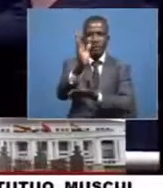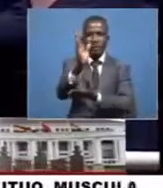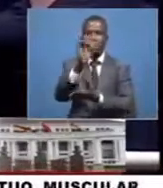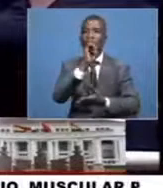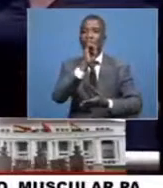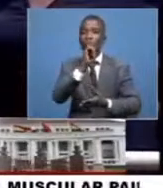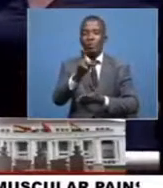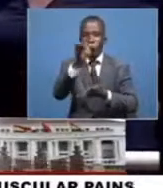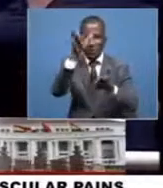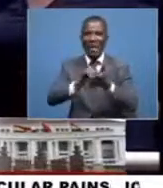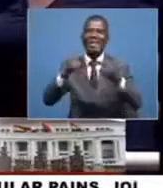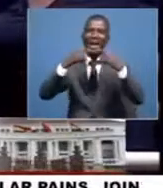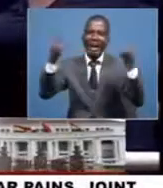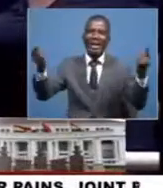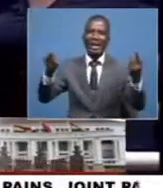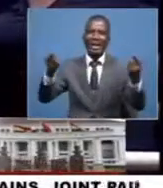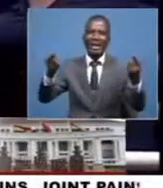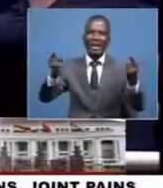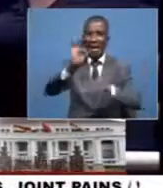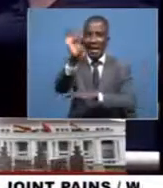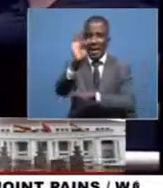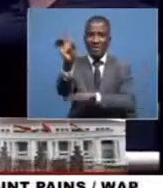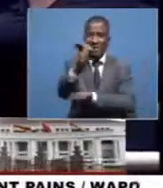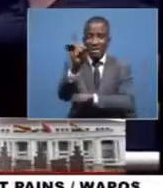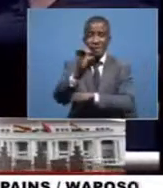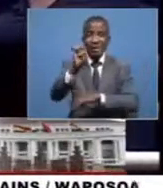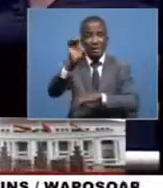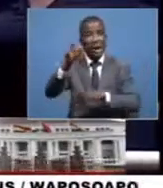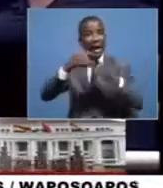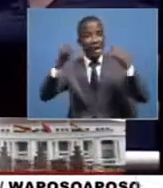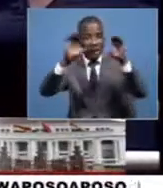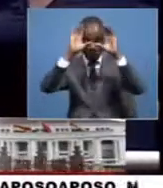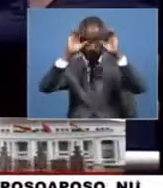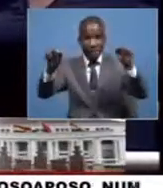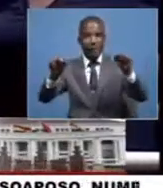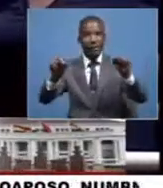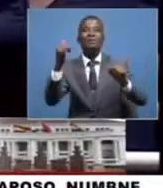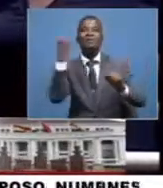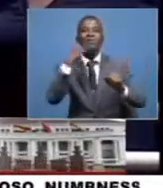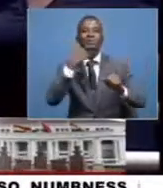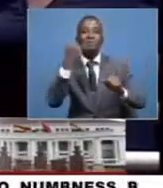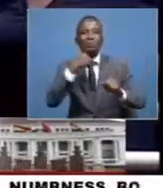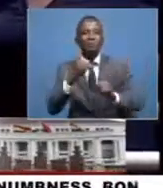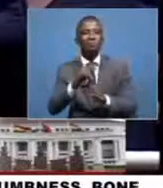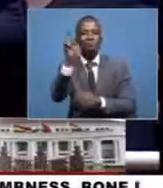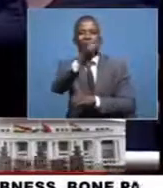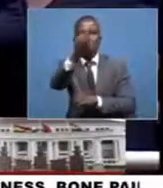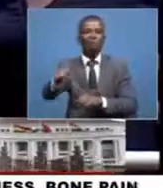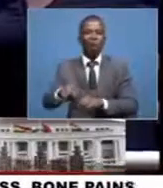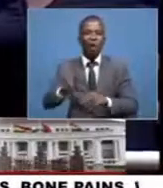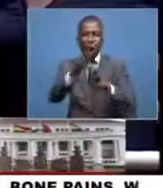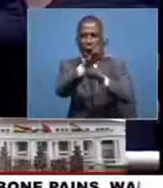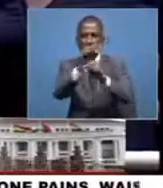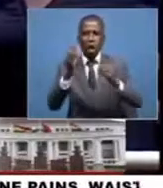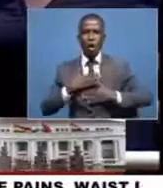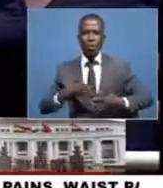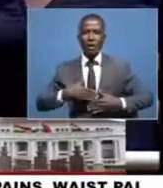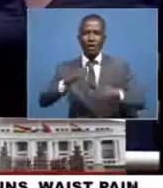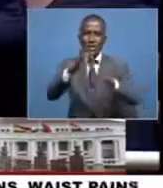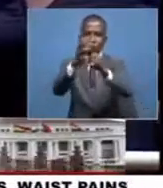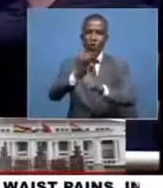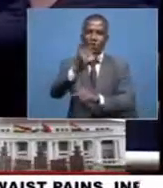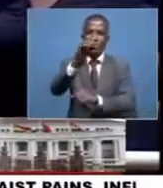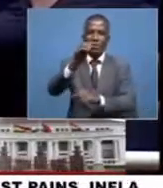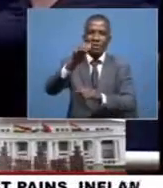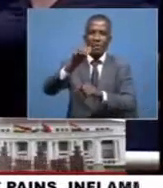that declaration of 9th December is null and void. none of the two candidates